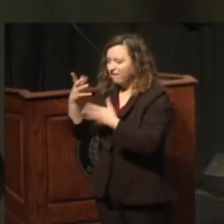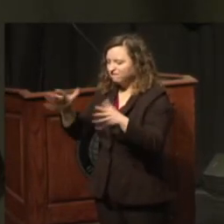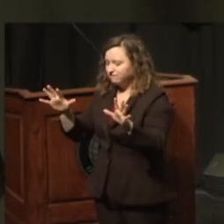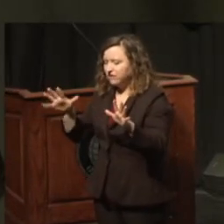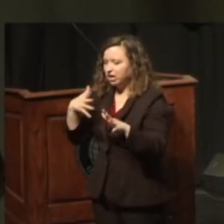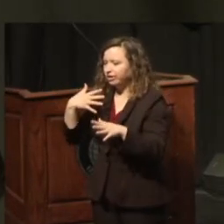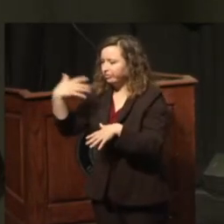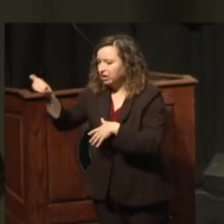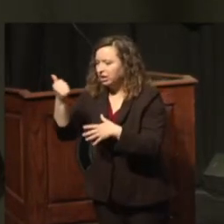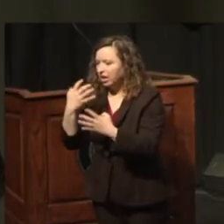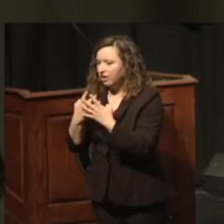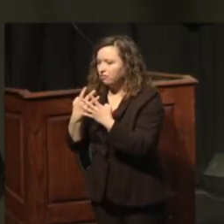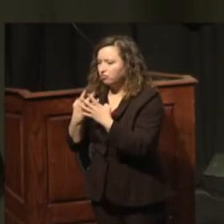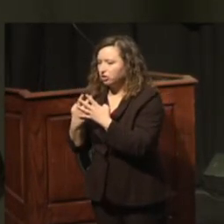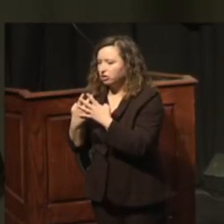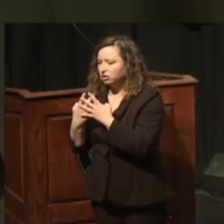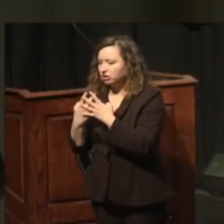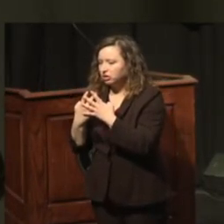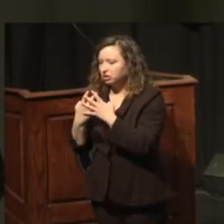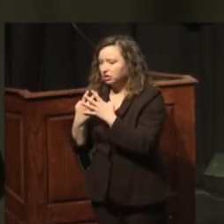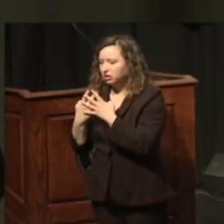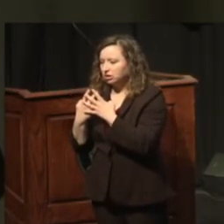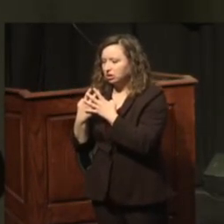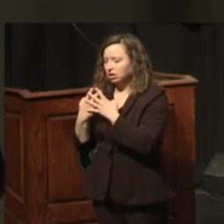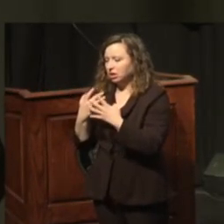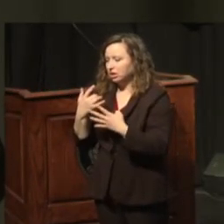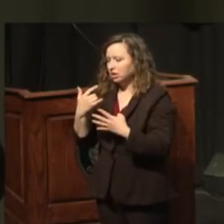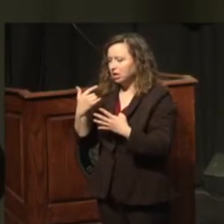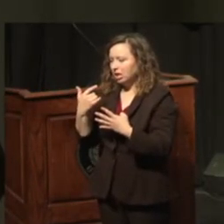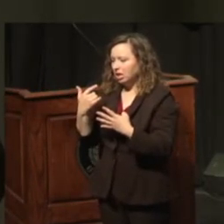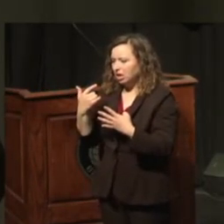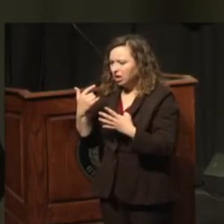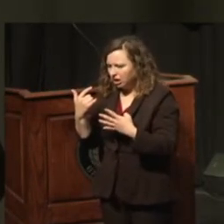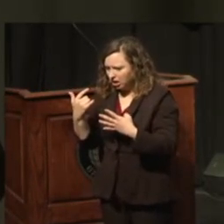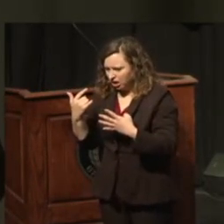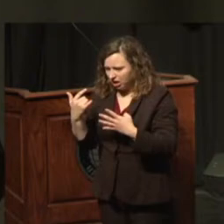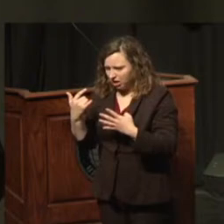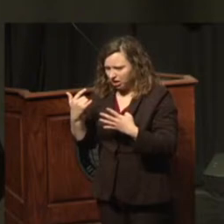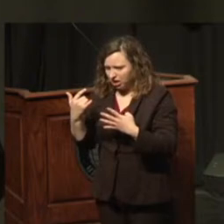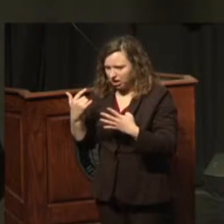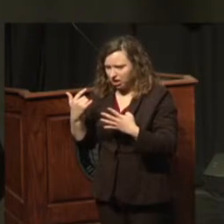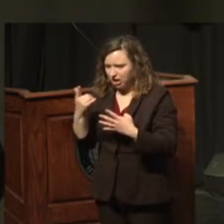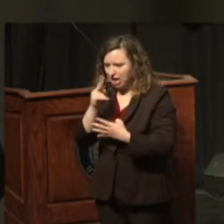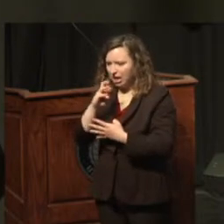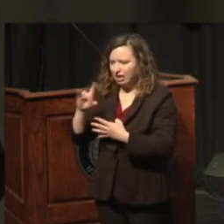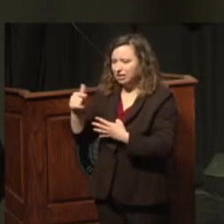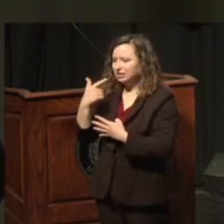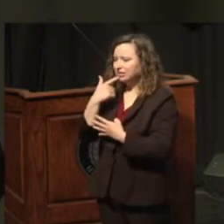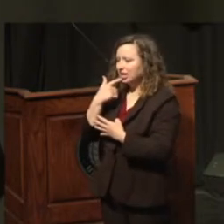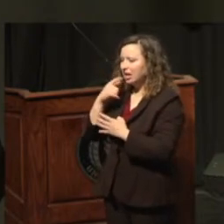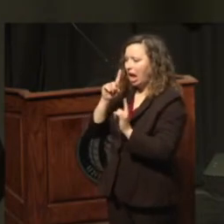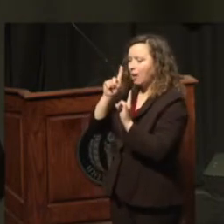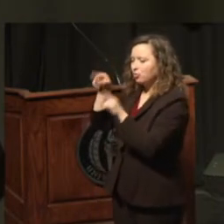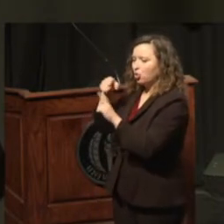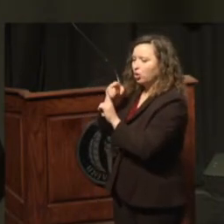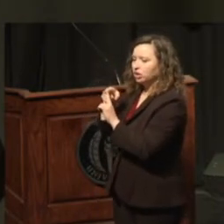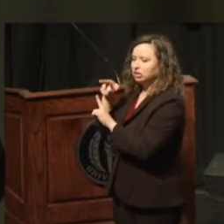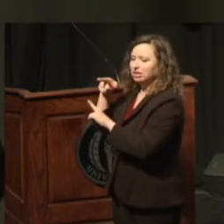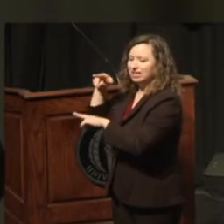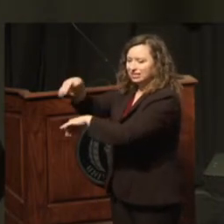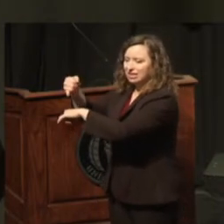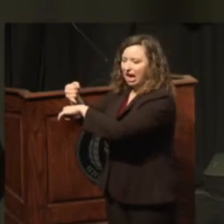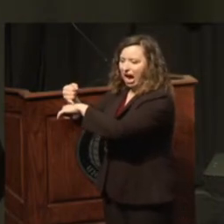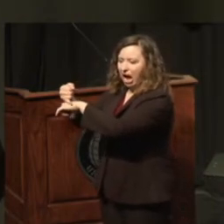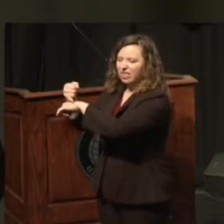I'd do, right? I don't know how I'd live." And Andy says, I'm going to go to San Juan Tenea, and it's in